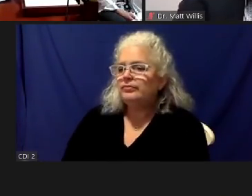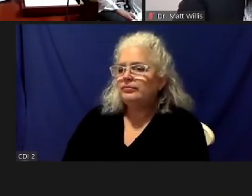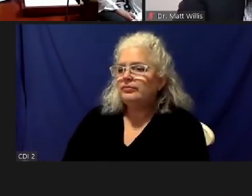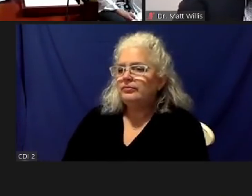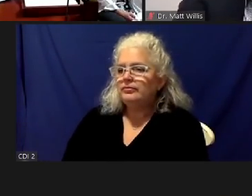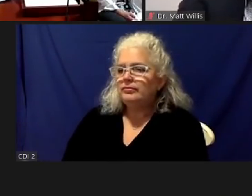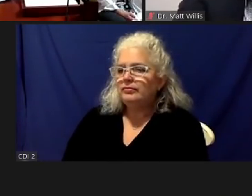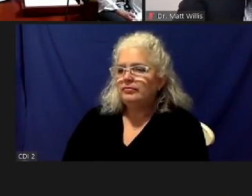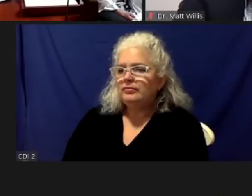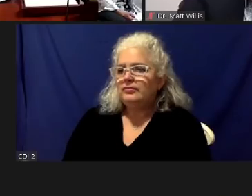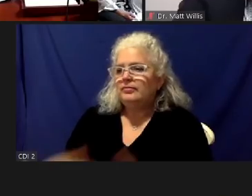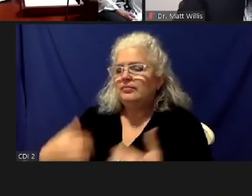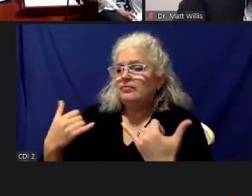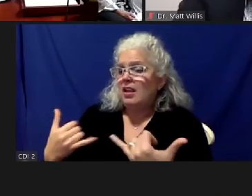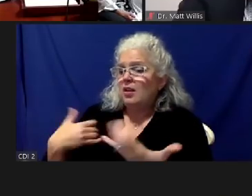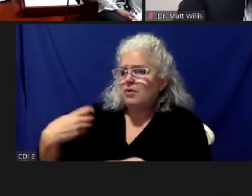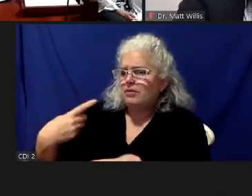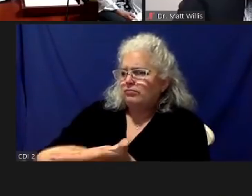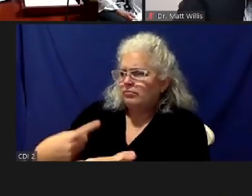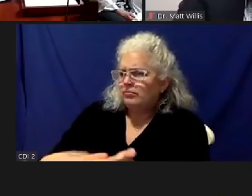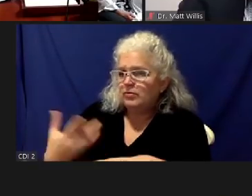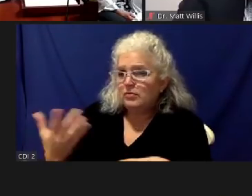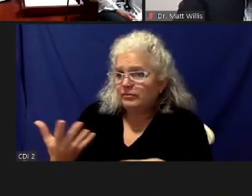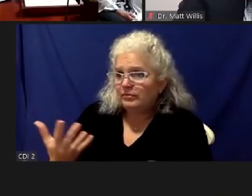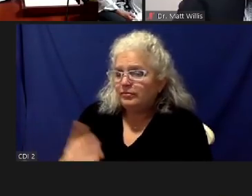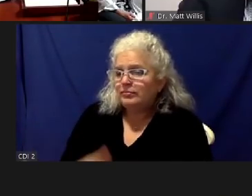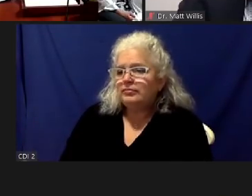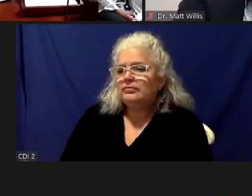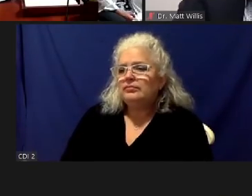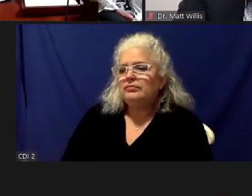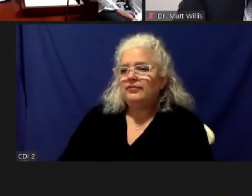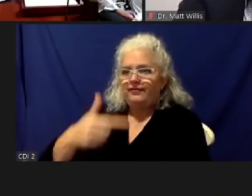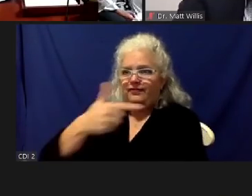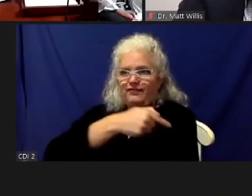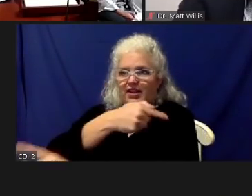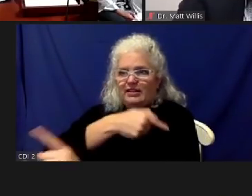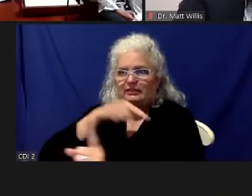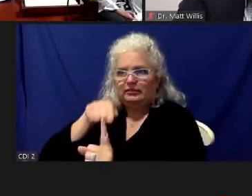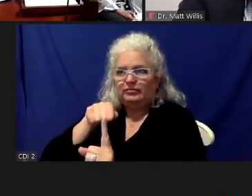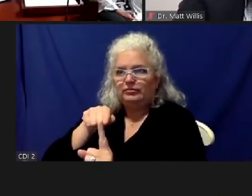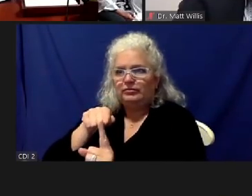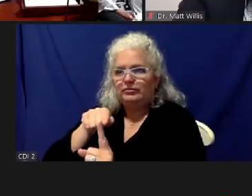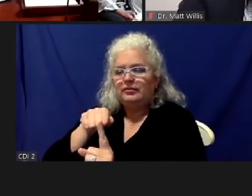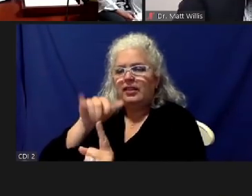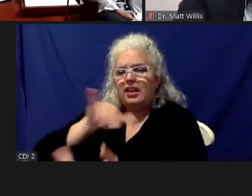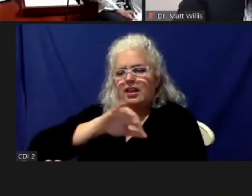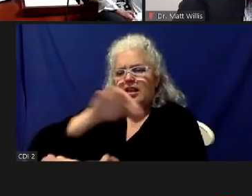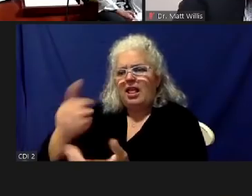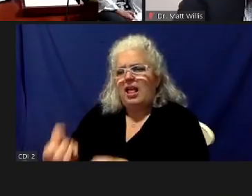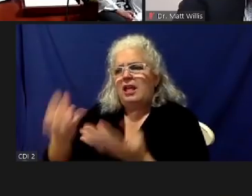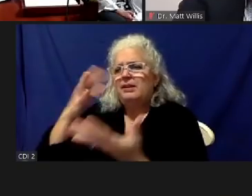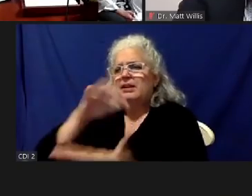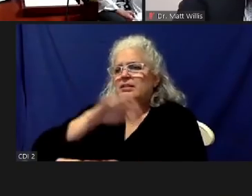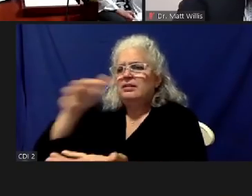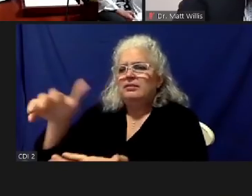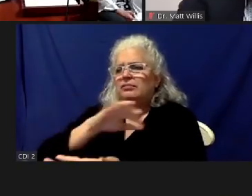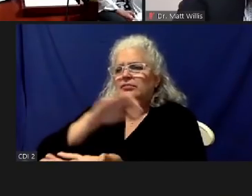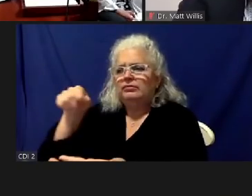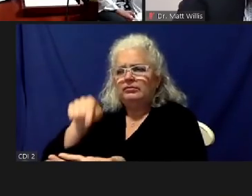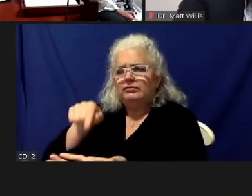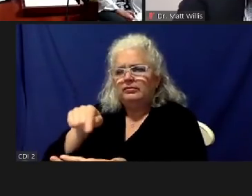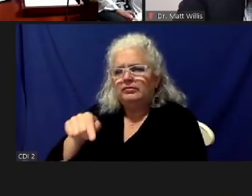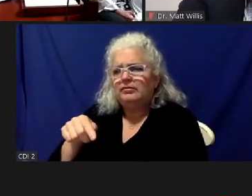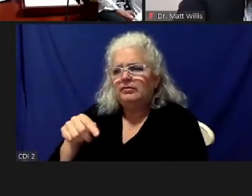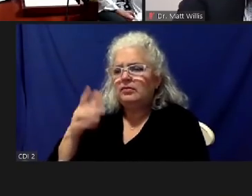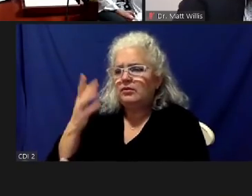remarks, Dr. Evans, but a repeated question that we're receiving is, how is it that other California counties seem to